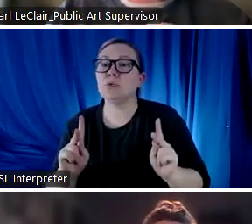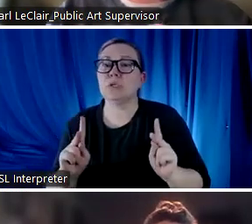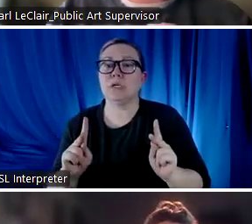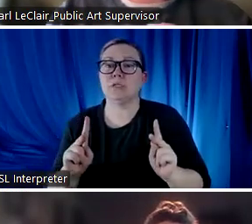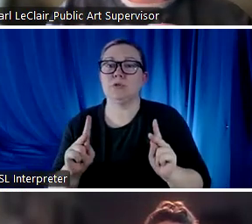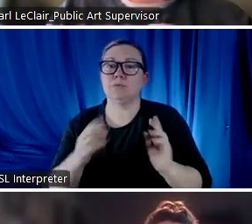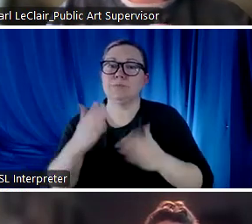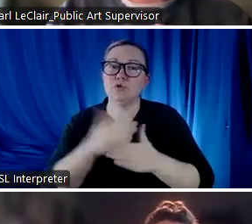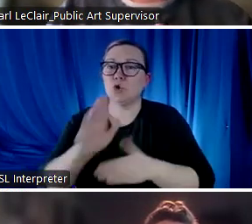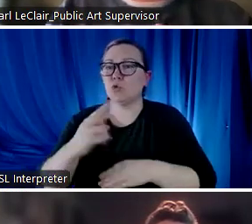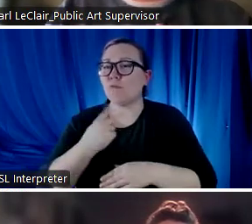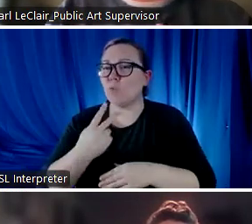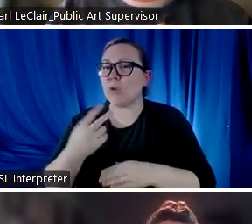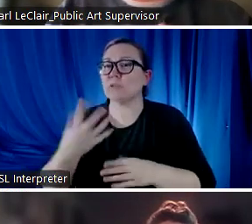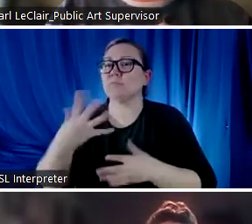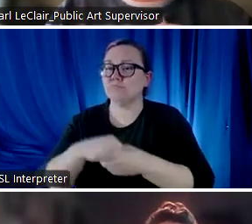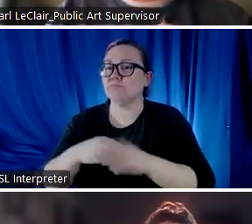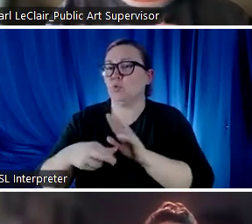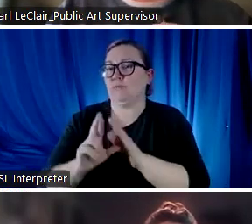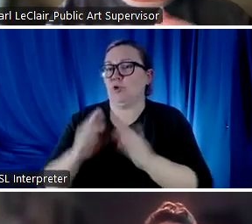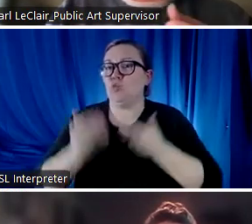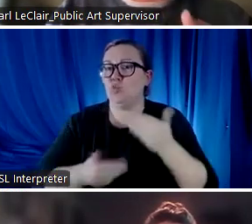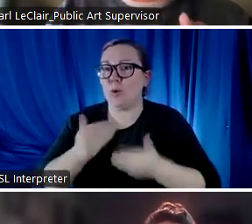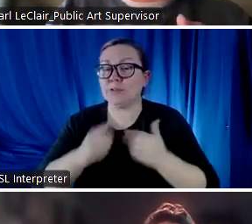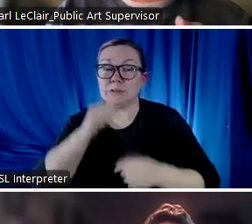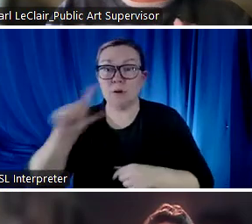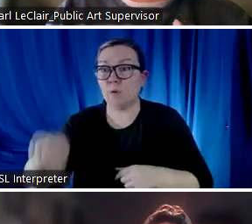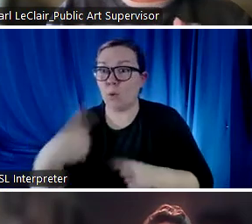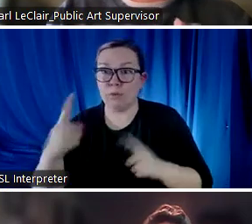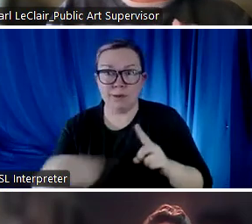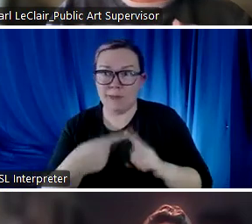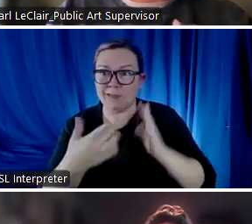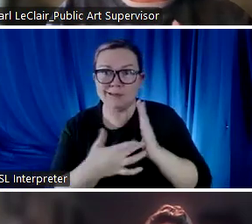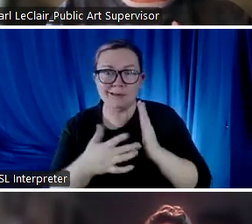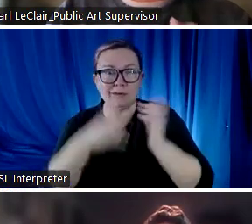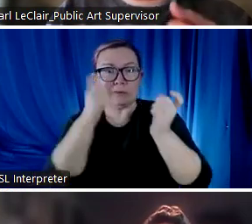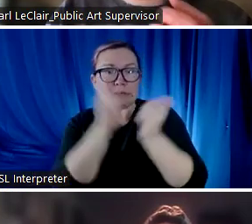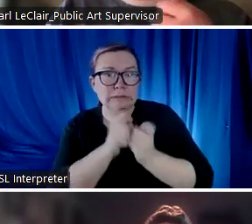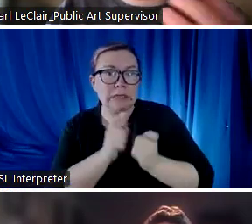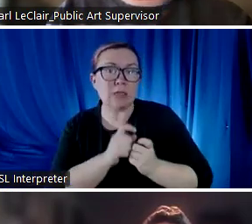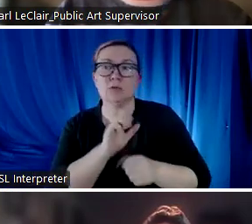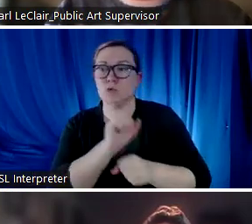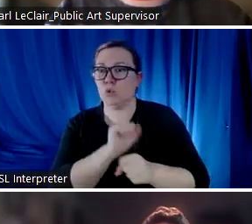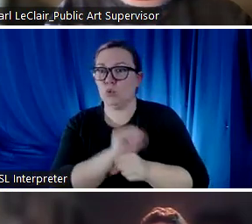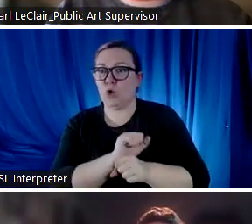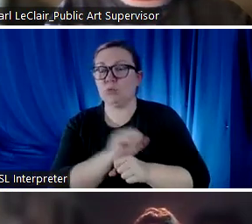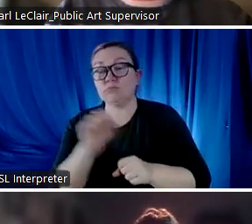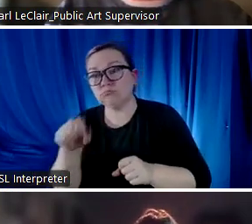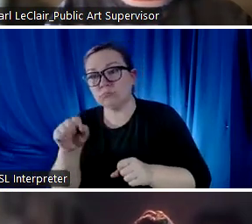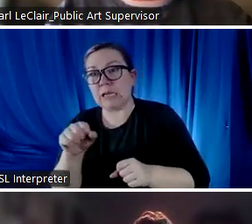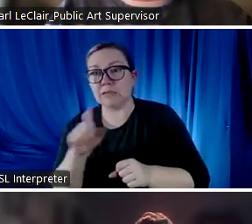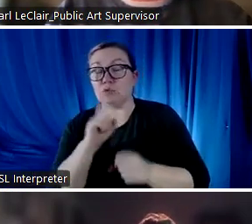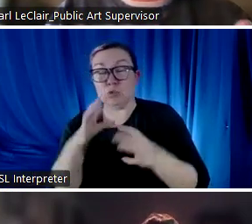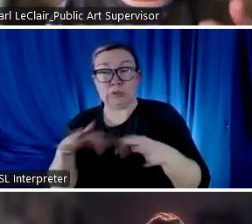voice into that review process. Not only is it about the technical details of the work, and this is really important. The